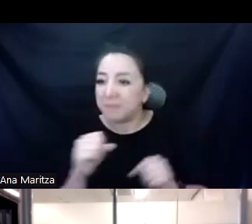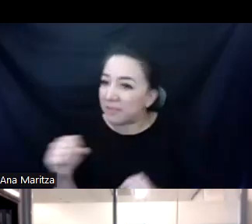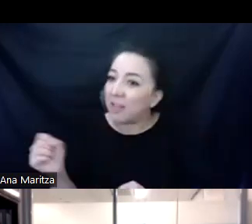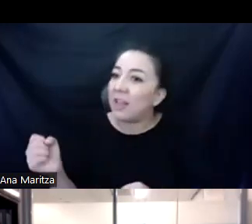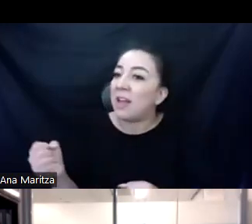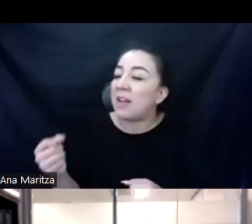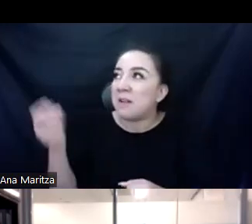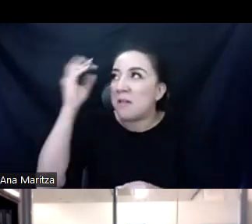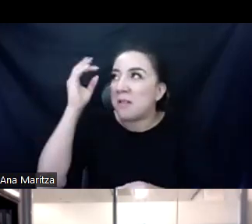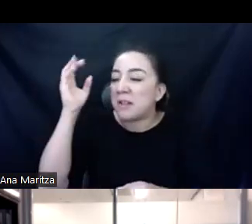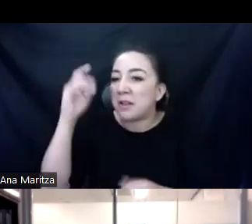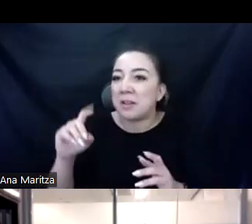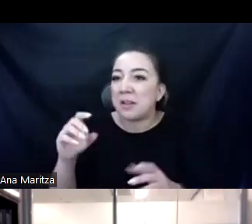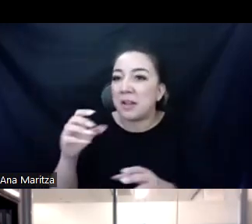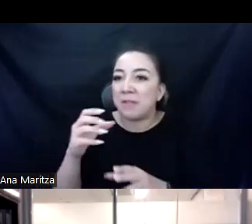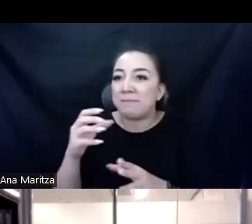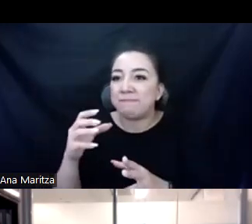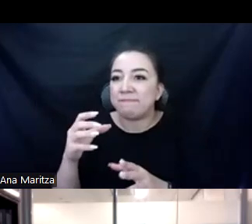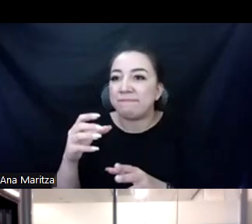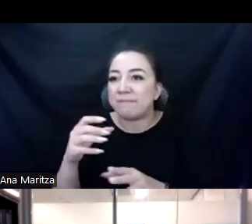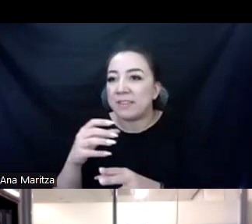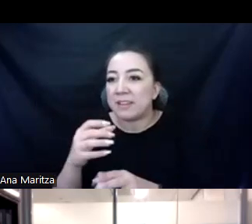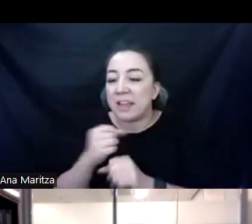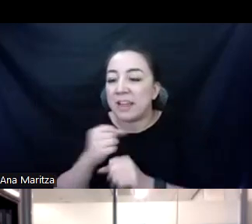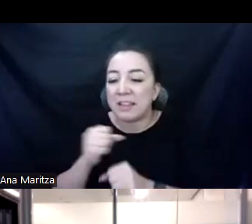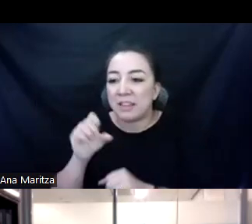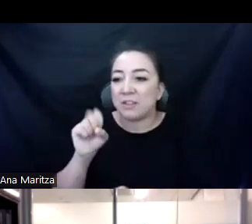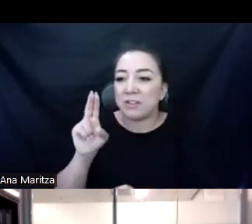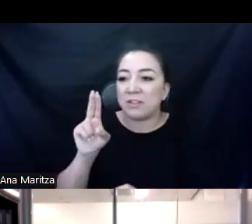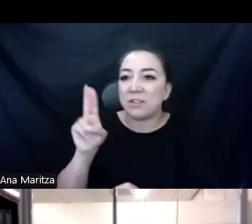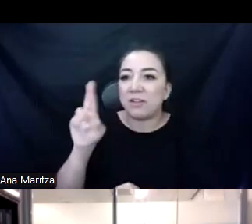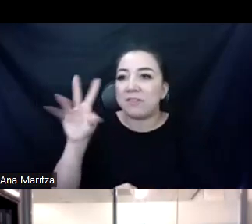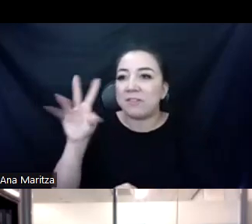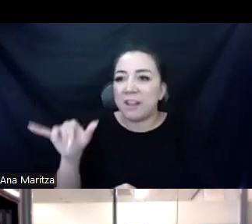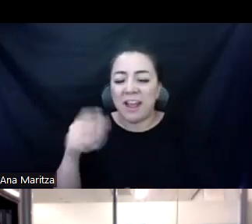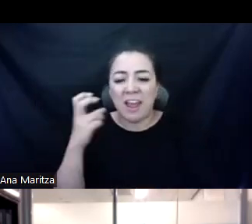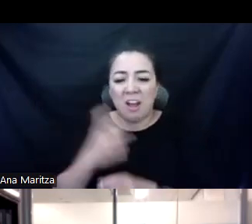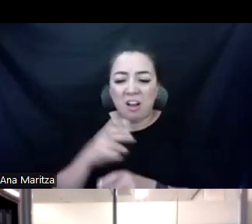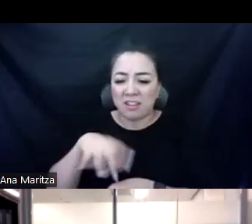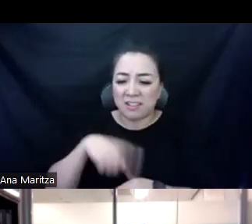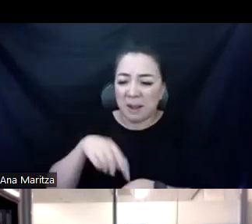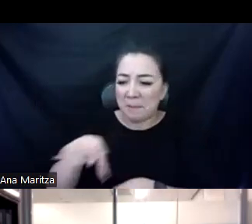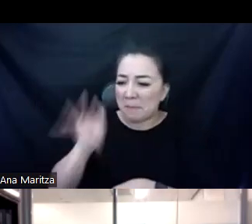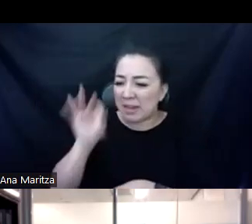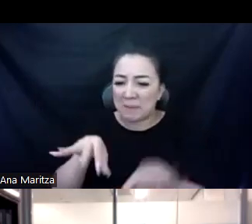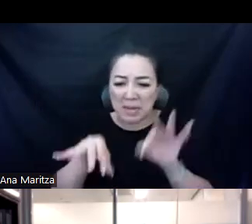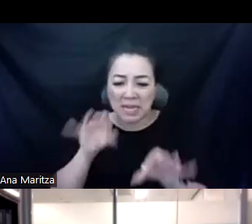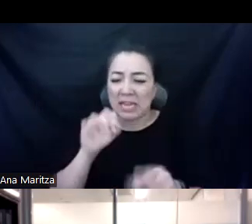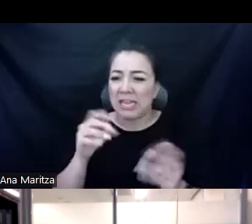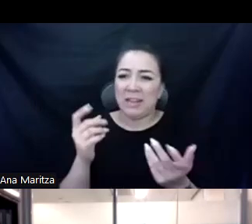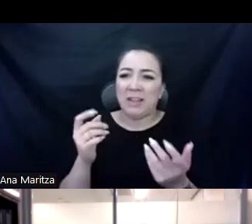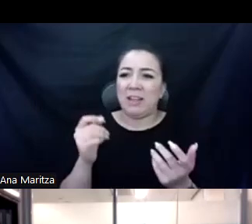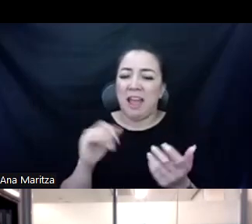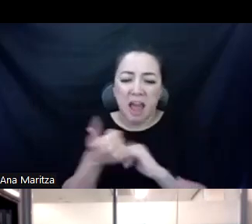was getting the surveys, I had a hard time picking because they were all, how do